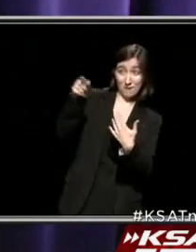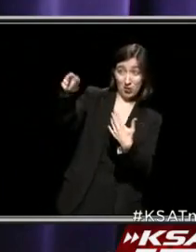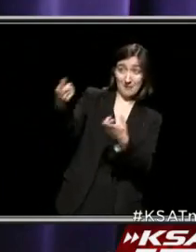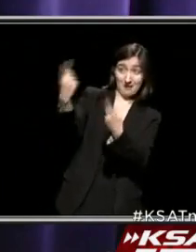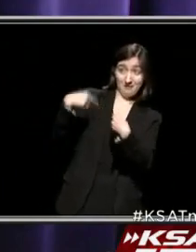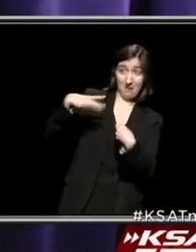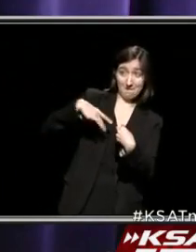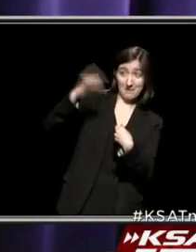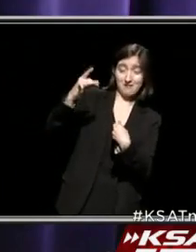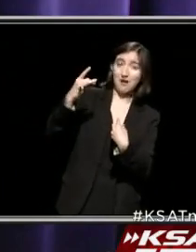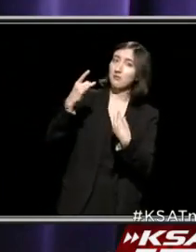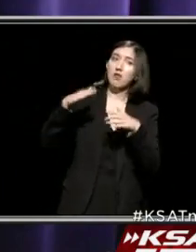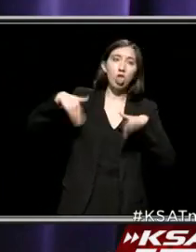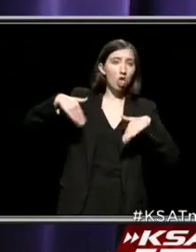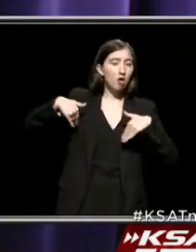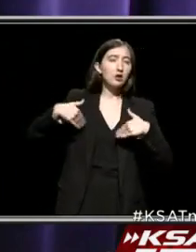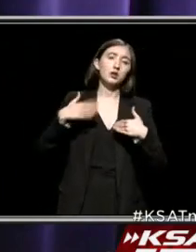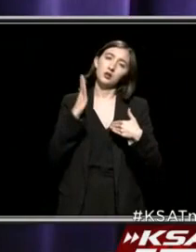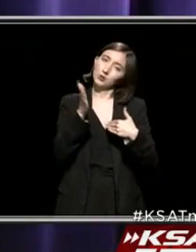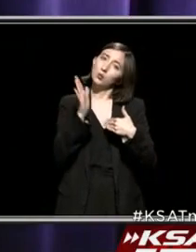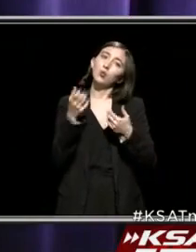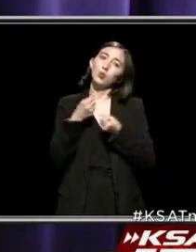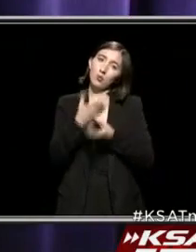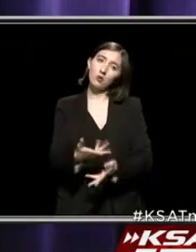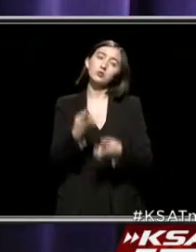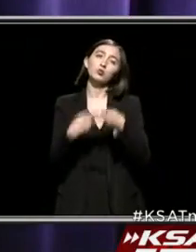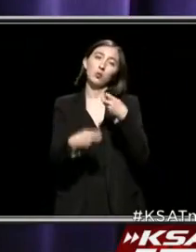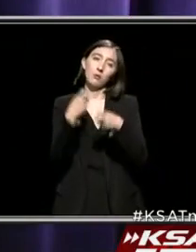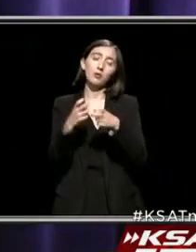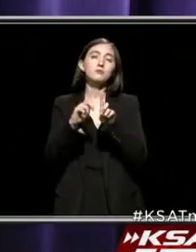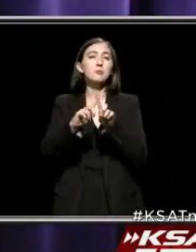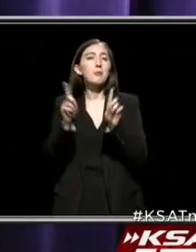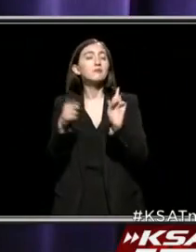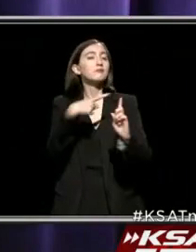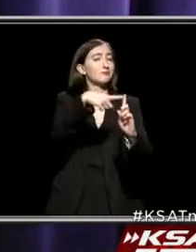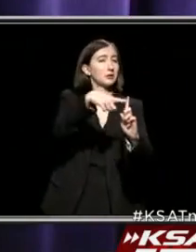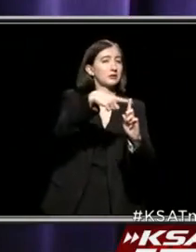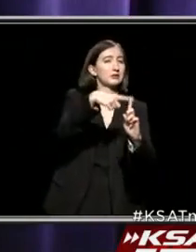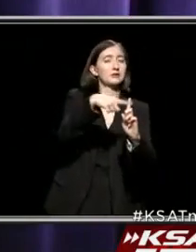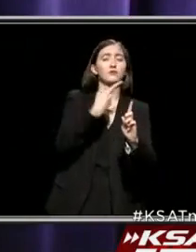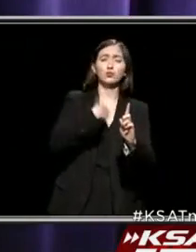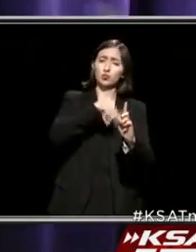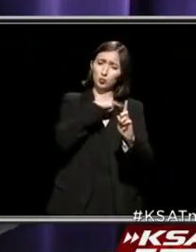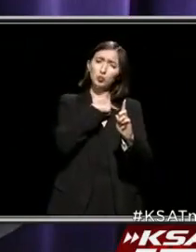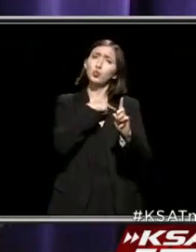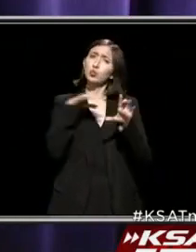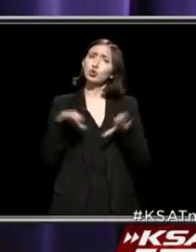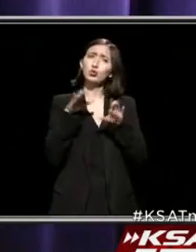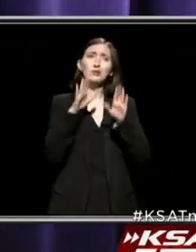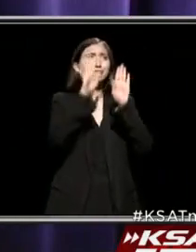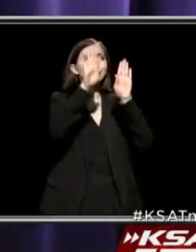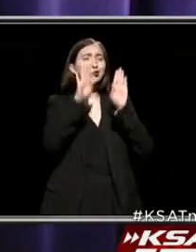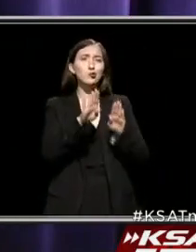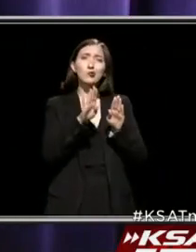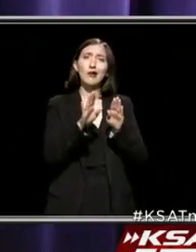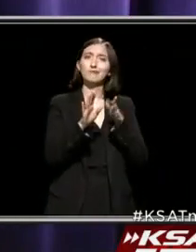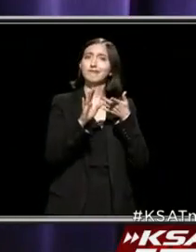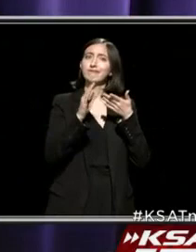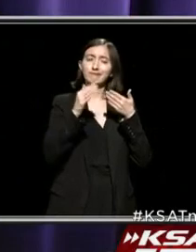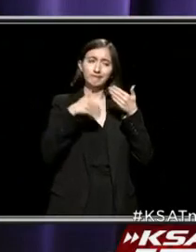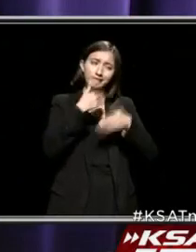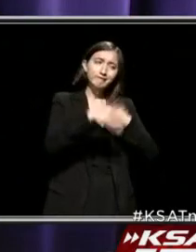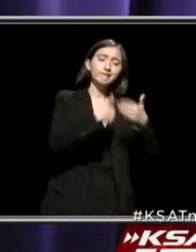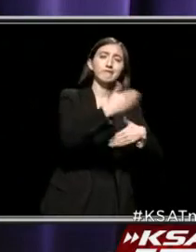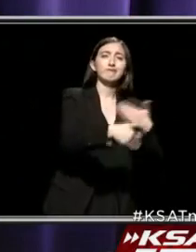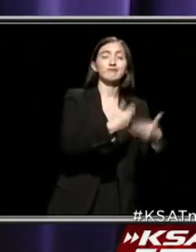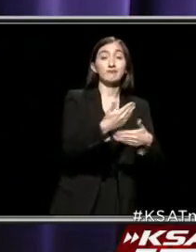We're on the right track here now, and we're really doing a lot of great things. And then one quick note before I forget, we have 26 other suburban cities,